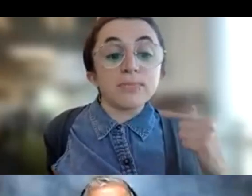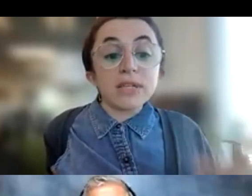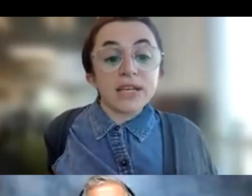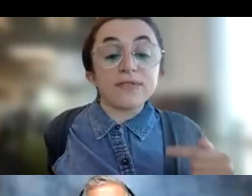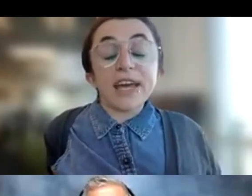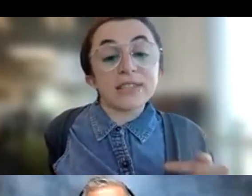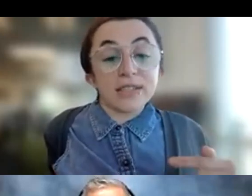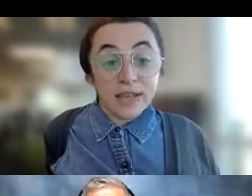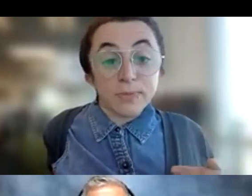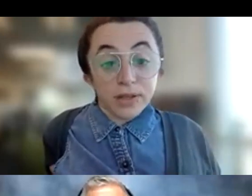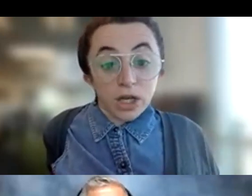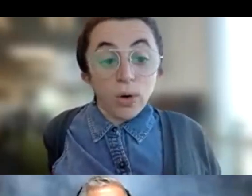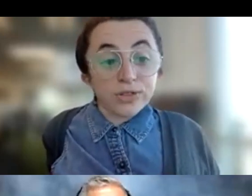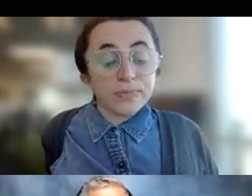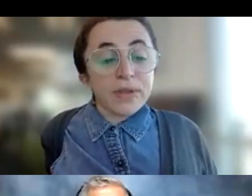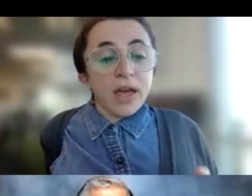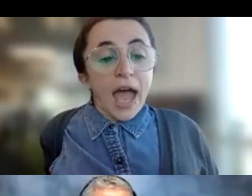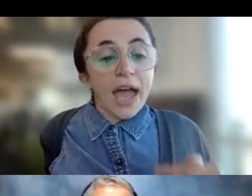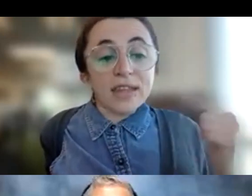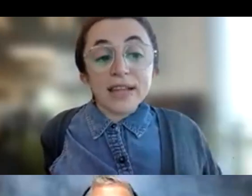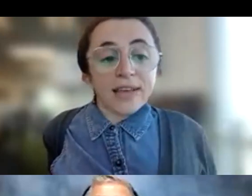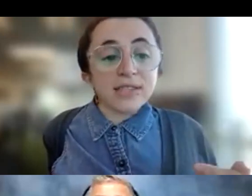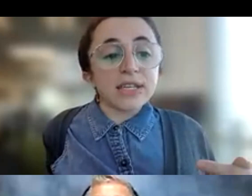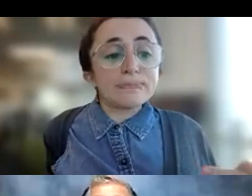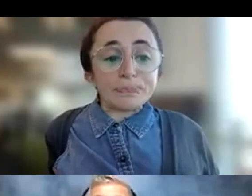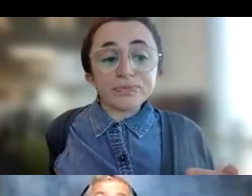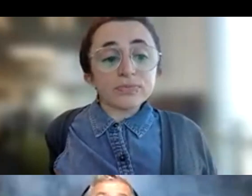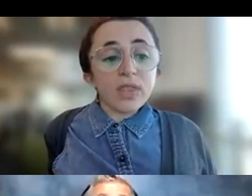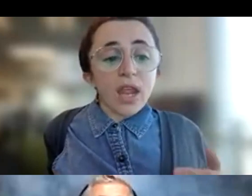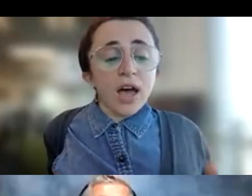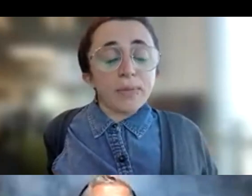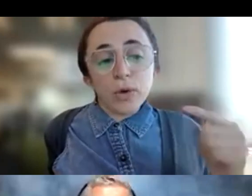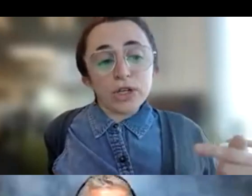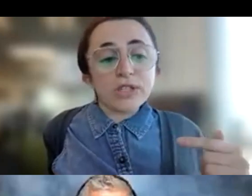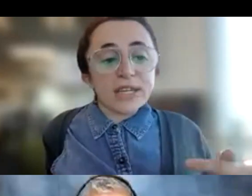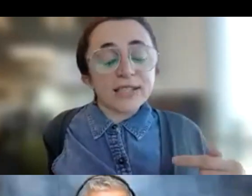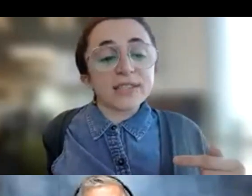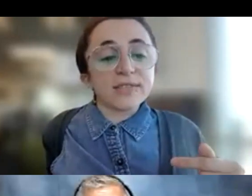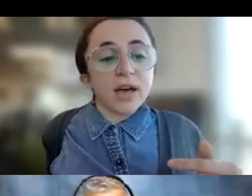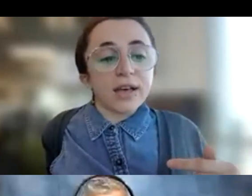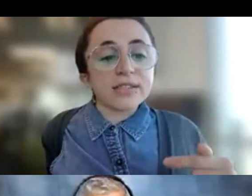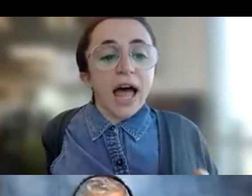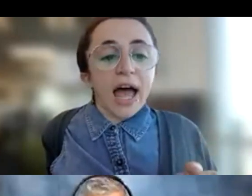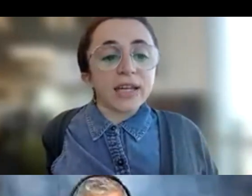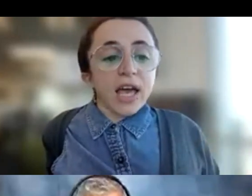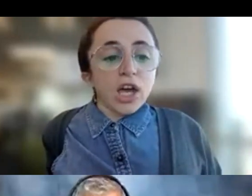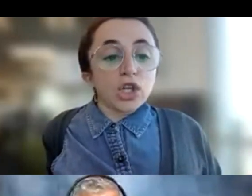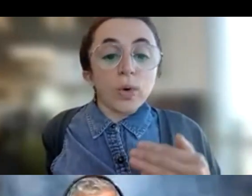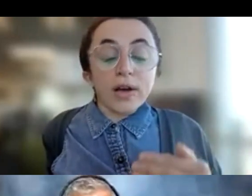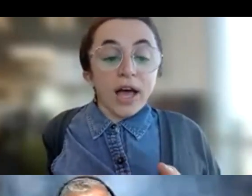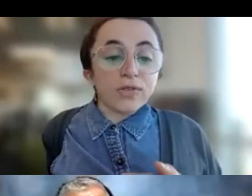projects to meet advanced accessibility goals. And then lastly, if you want to go to the next